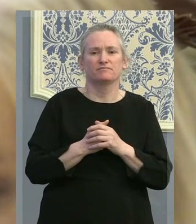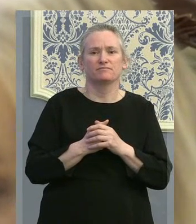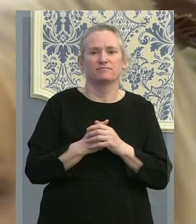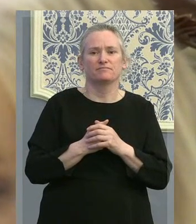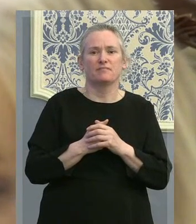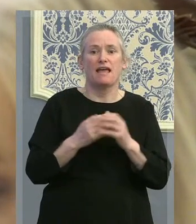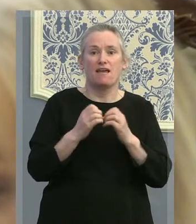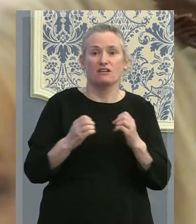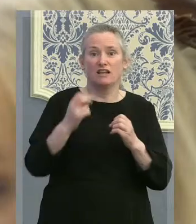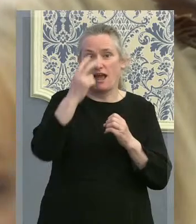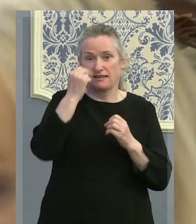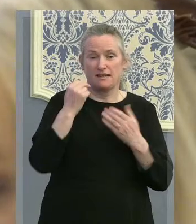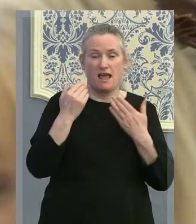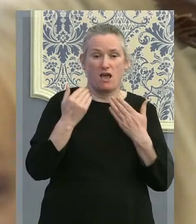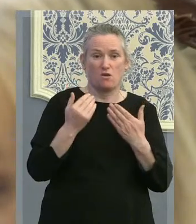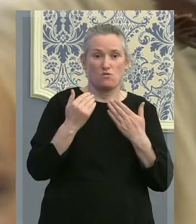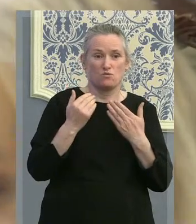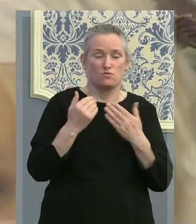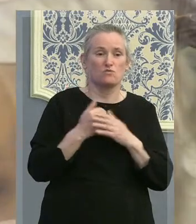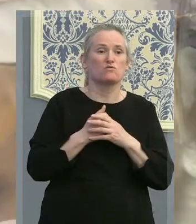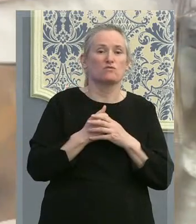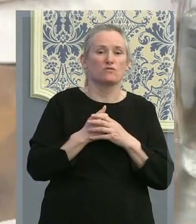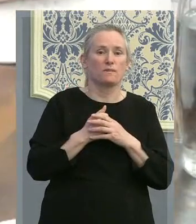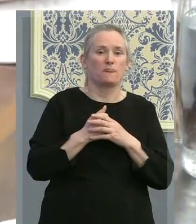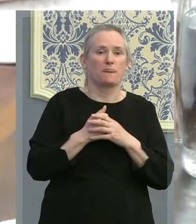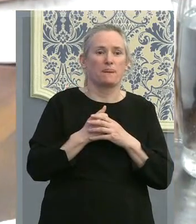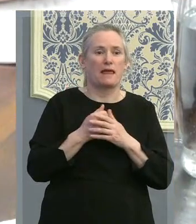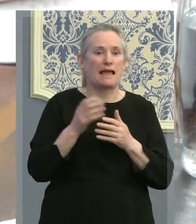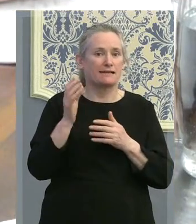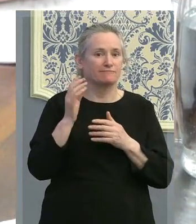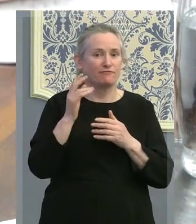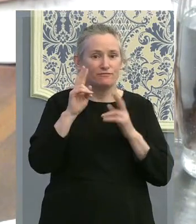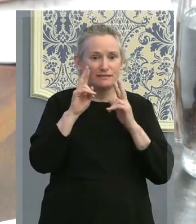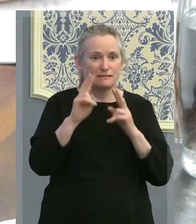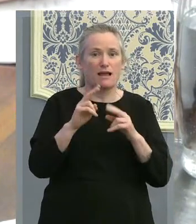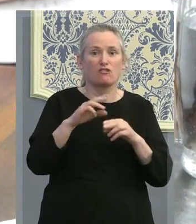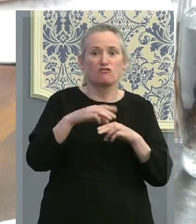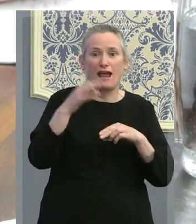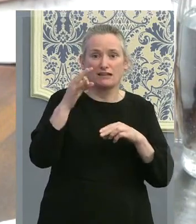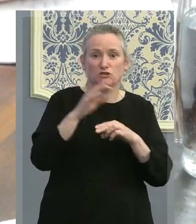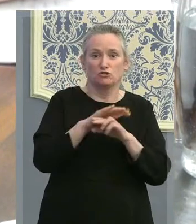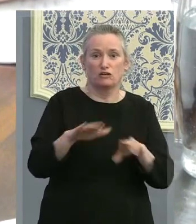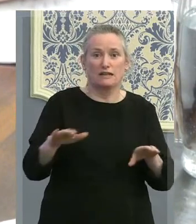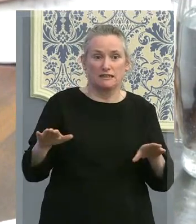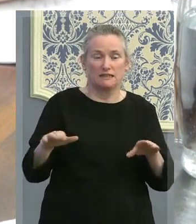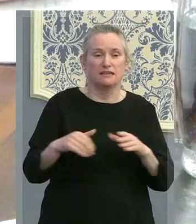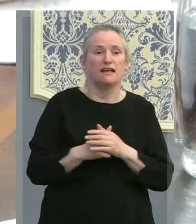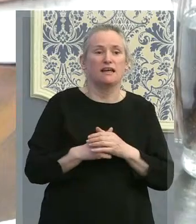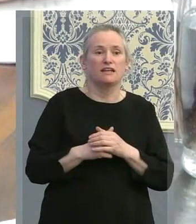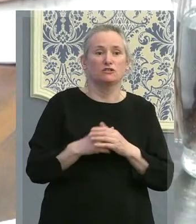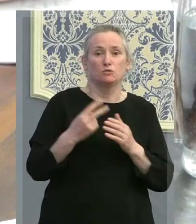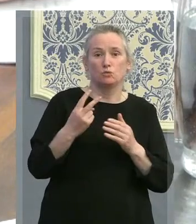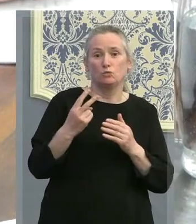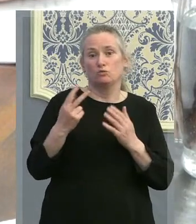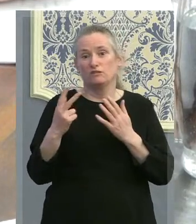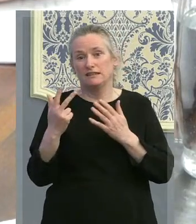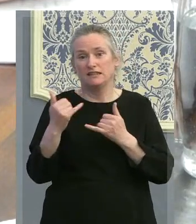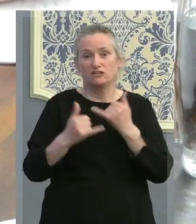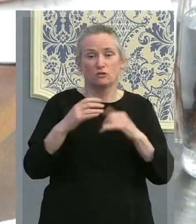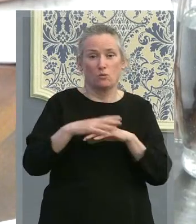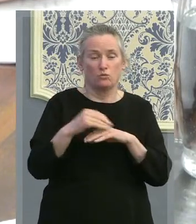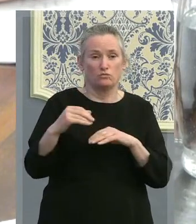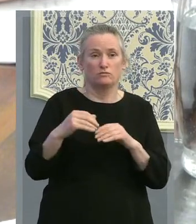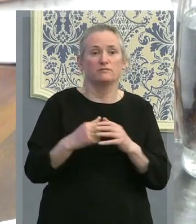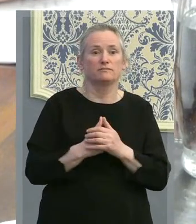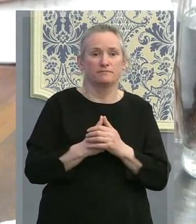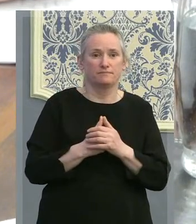almost every night now I go in next door to visit my grandchildren, and they're 2 and 3 years of age, and